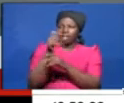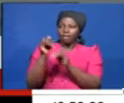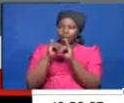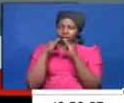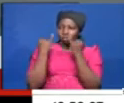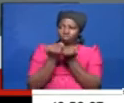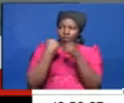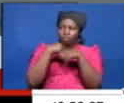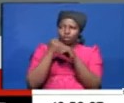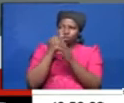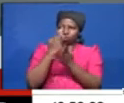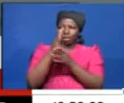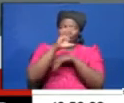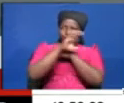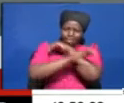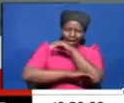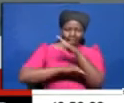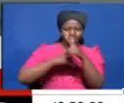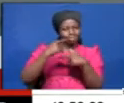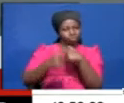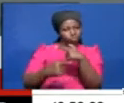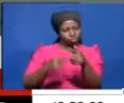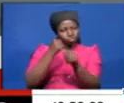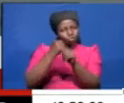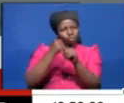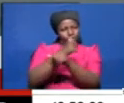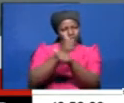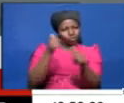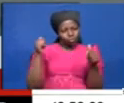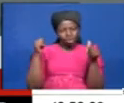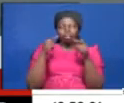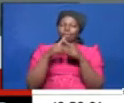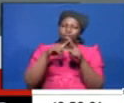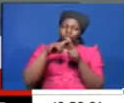actually running seamlessly, despite the fact that we have to operate within the legal dictates.